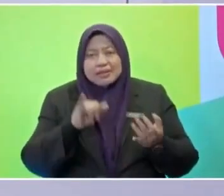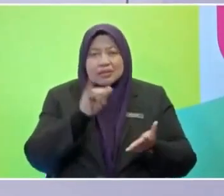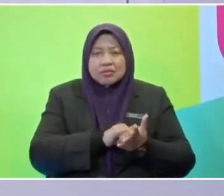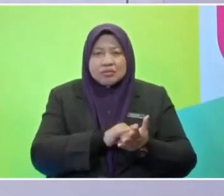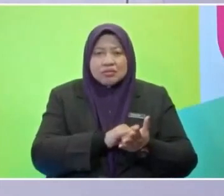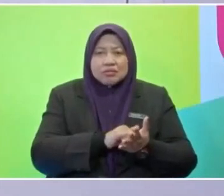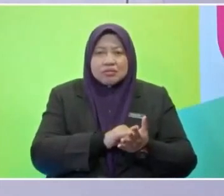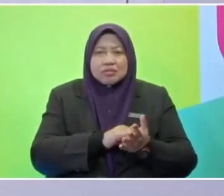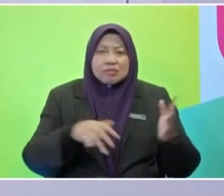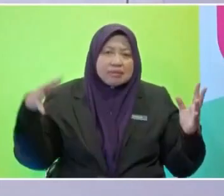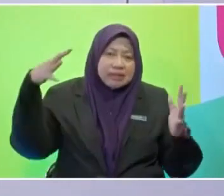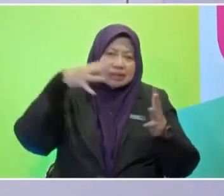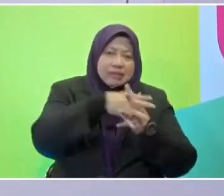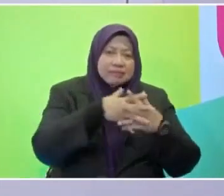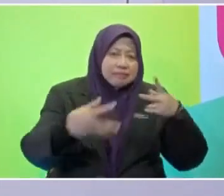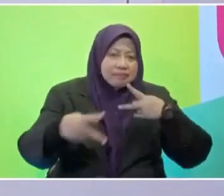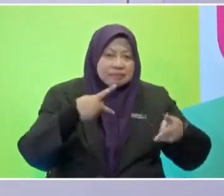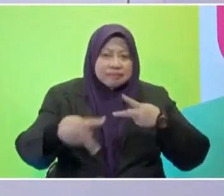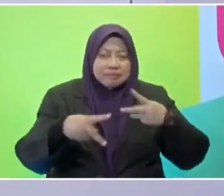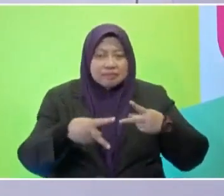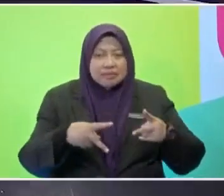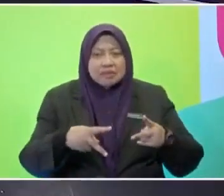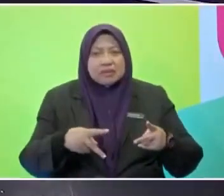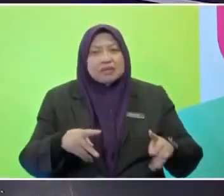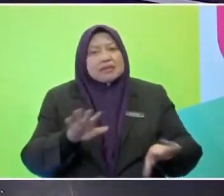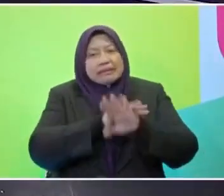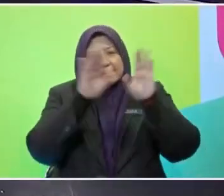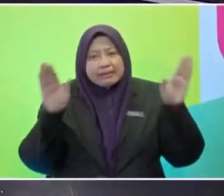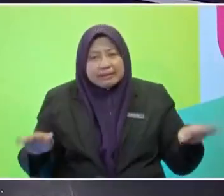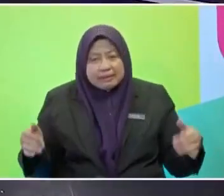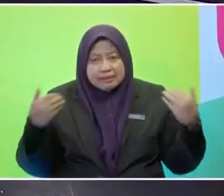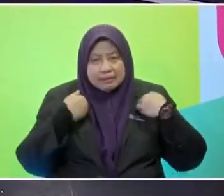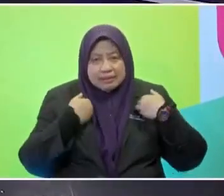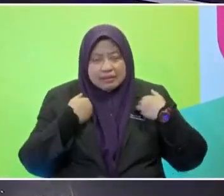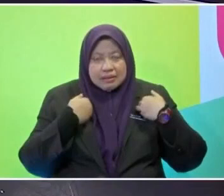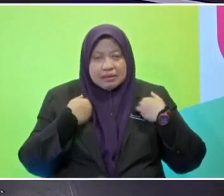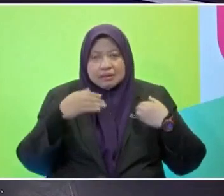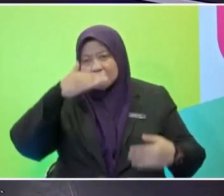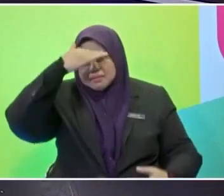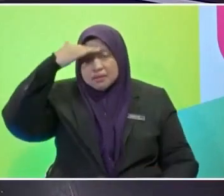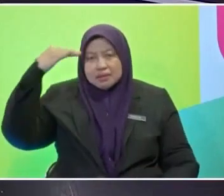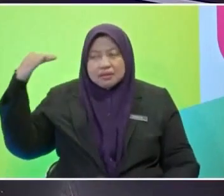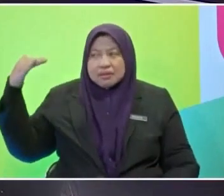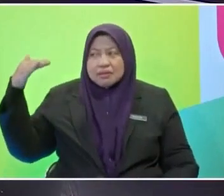was clear plastic. And there was no shadow at all. So the answer is? So